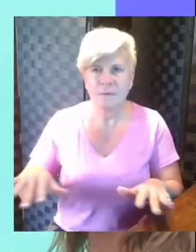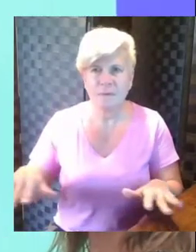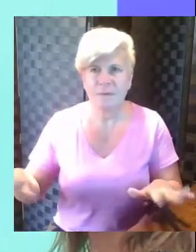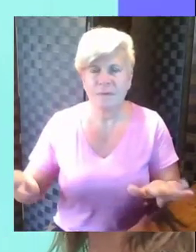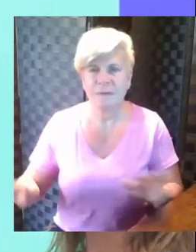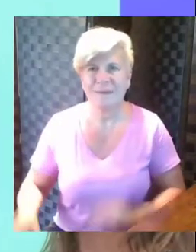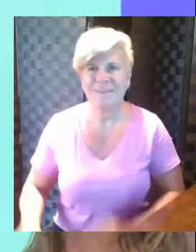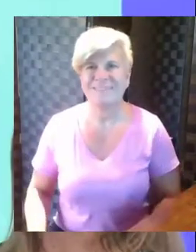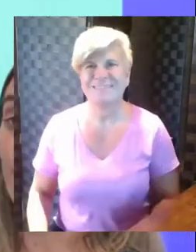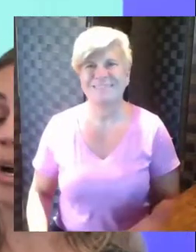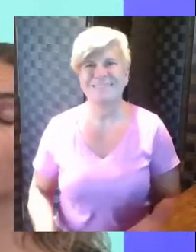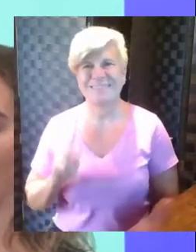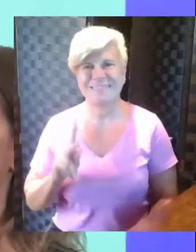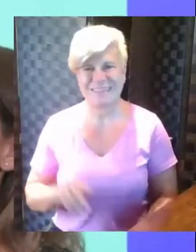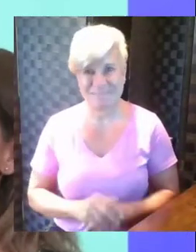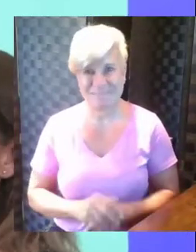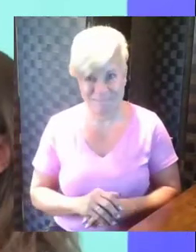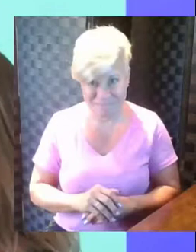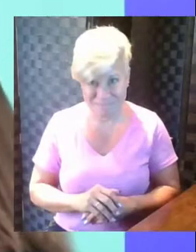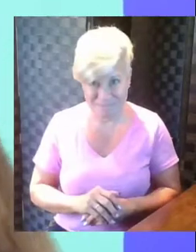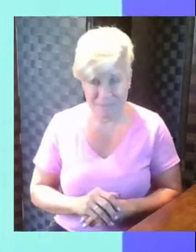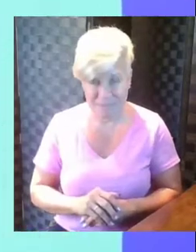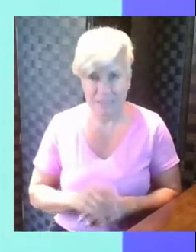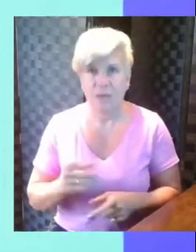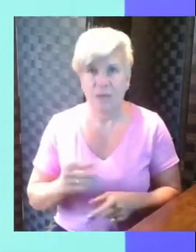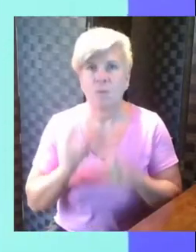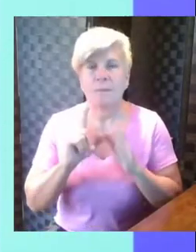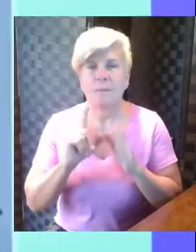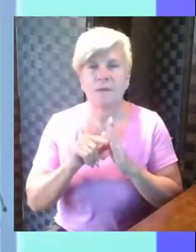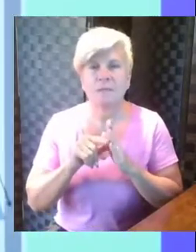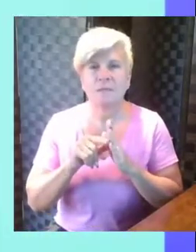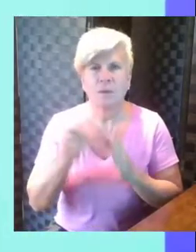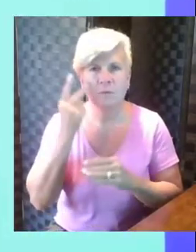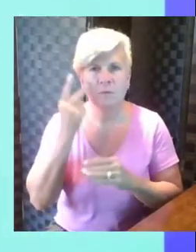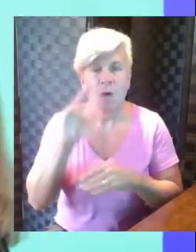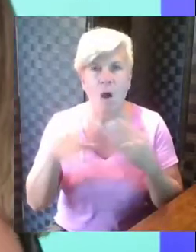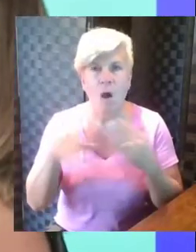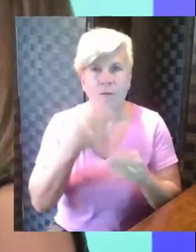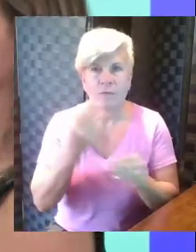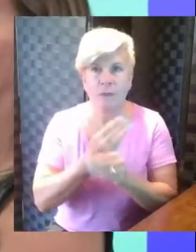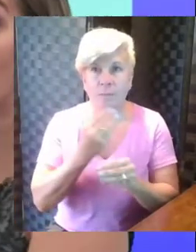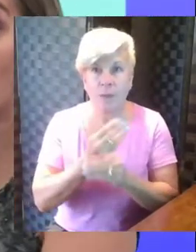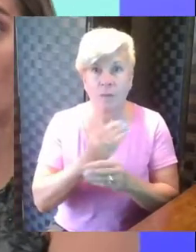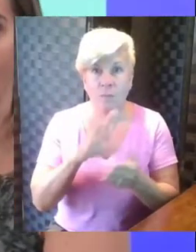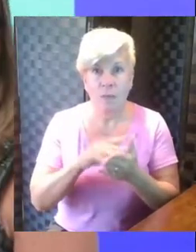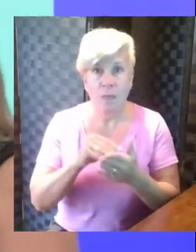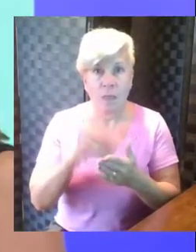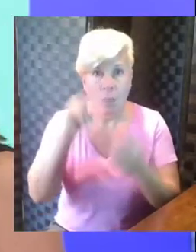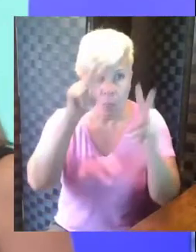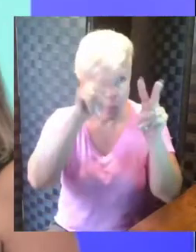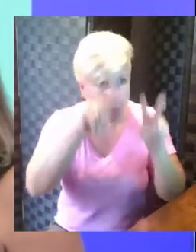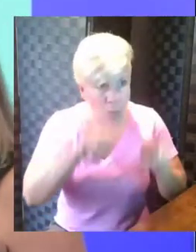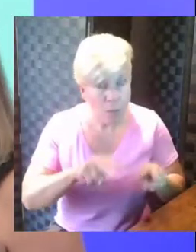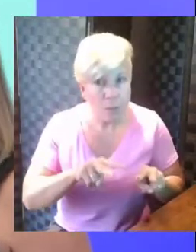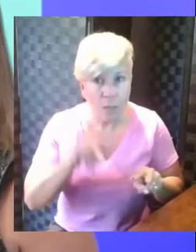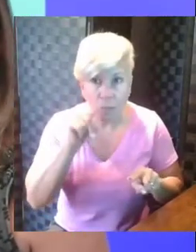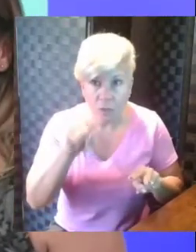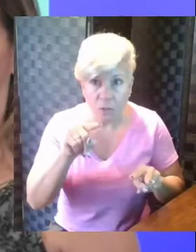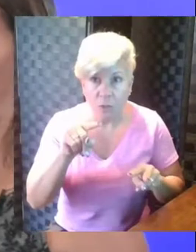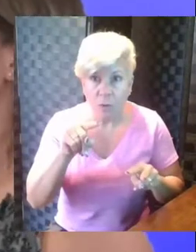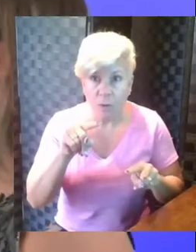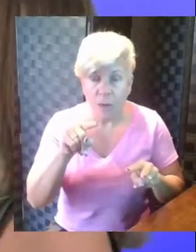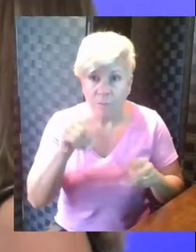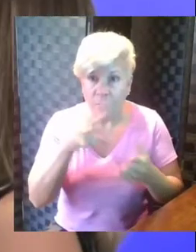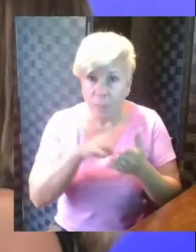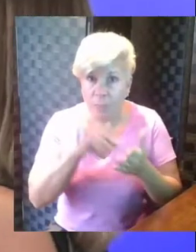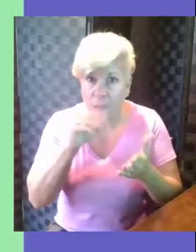And let it out. There you go. Okay, let's take a quick second to review all of the math that we've done. Look at all of the things that you have